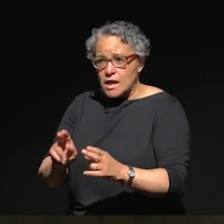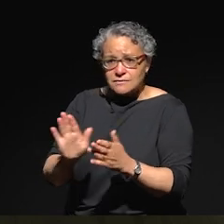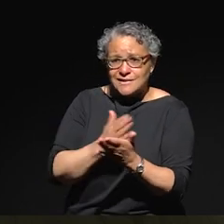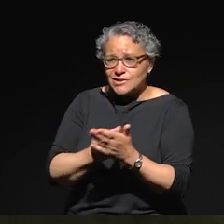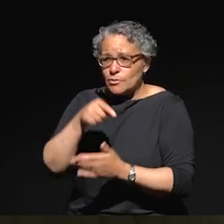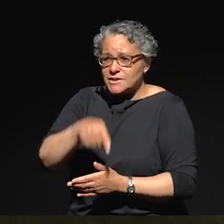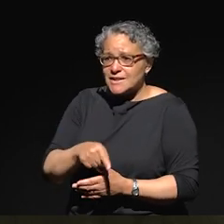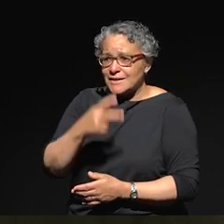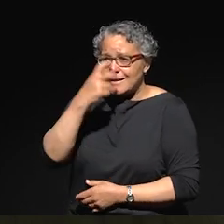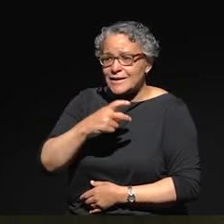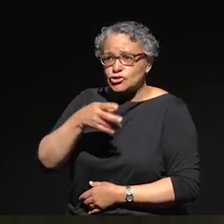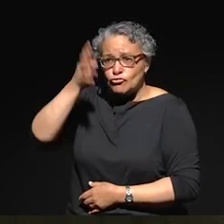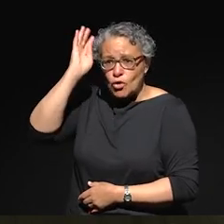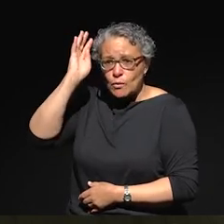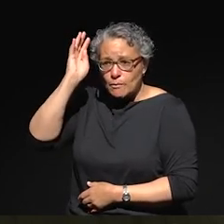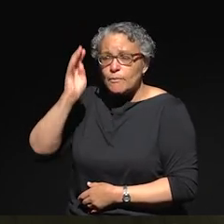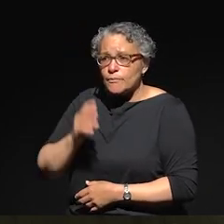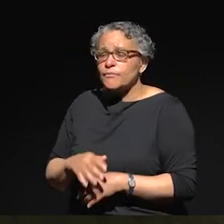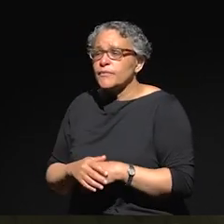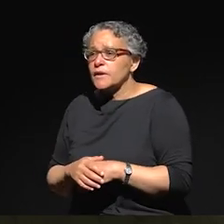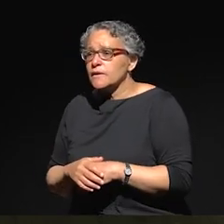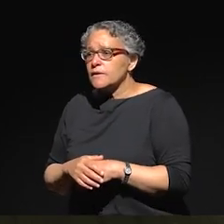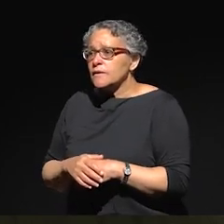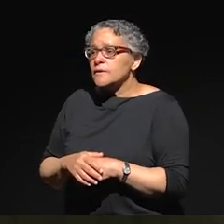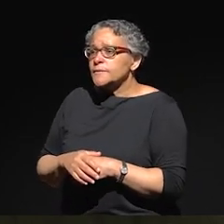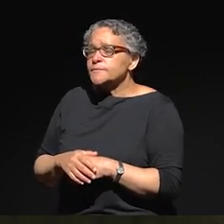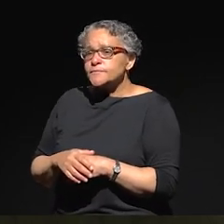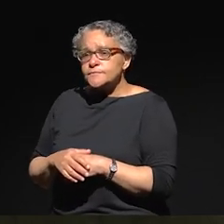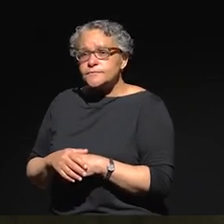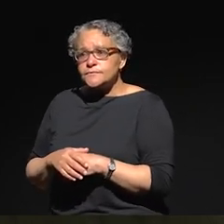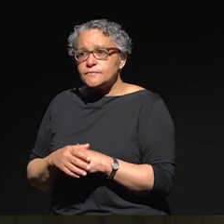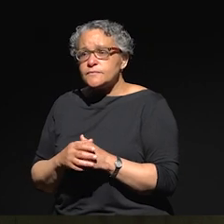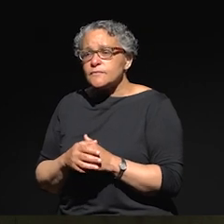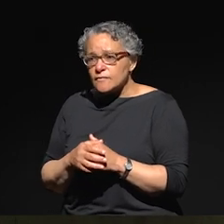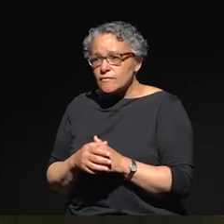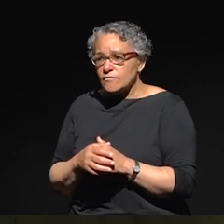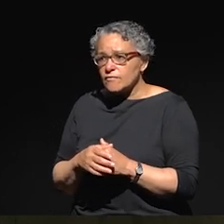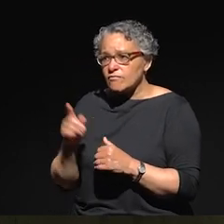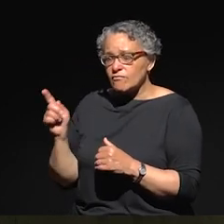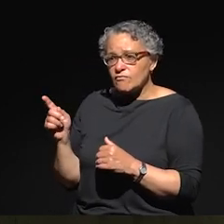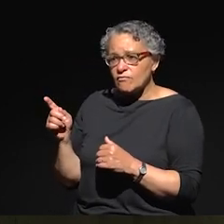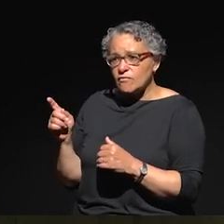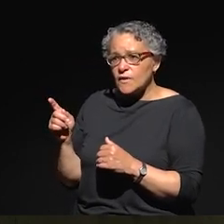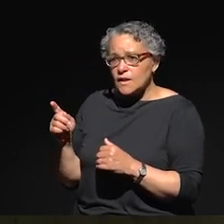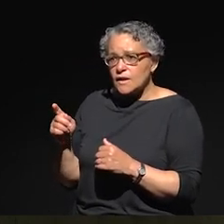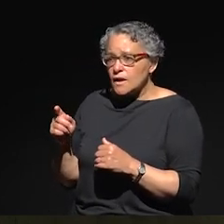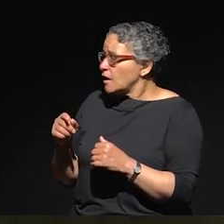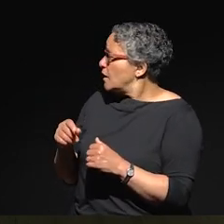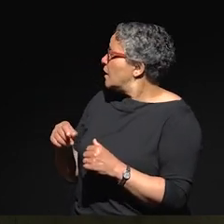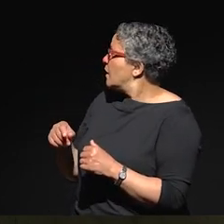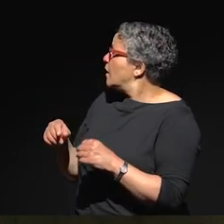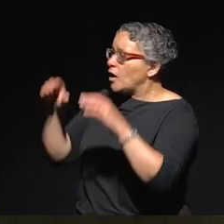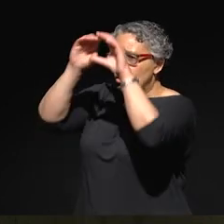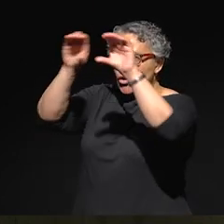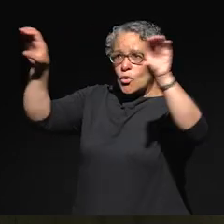Rome, is where Agostino Chigi and his brother are buried. And they break with the cornicing here to give